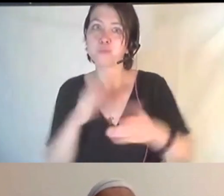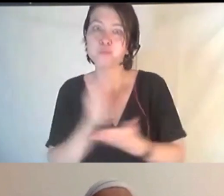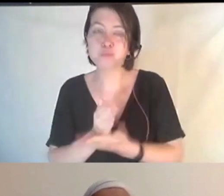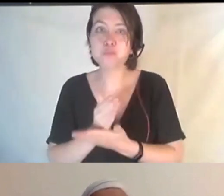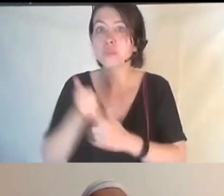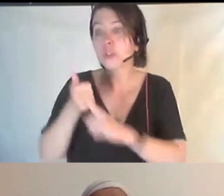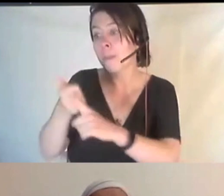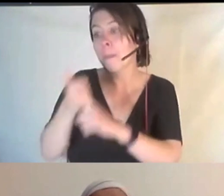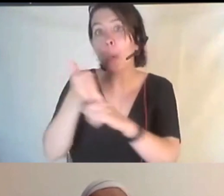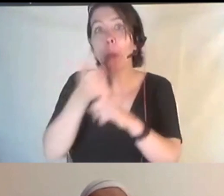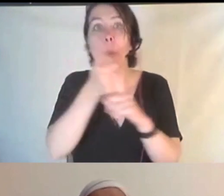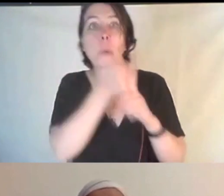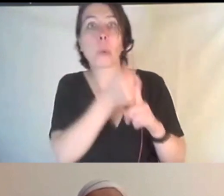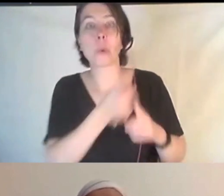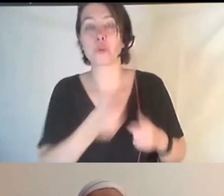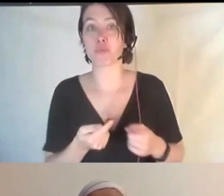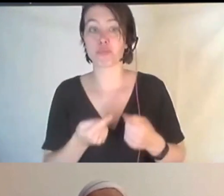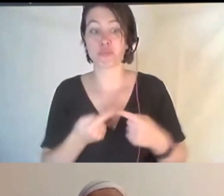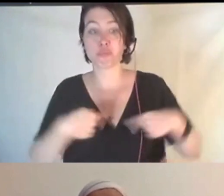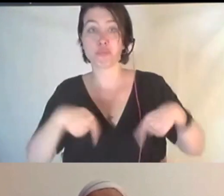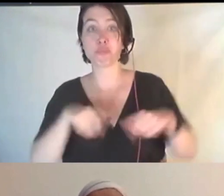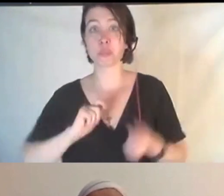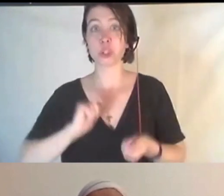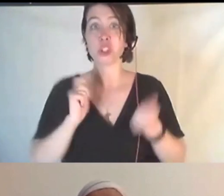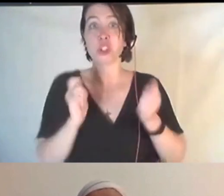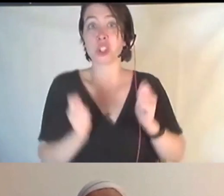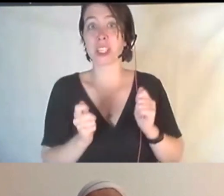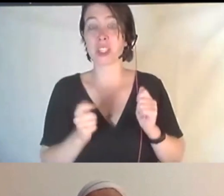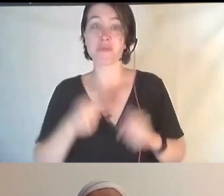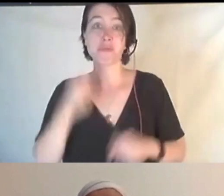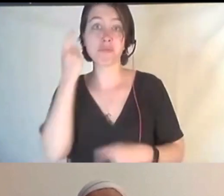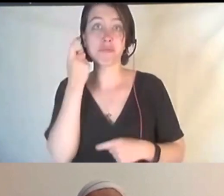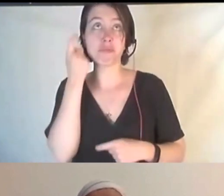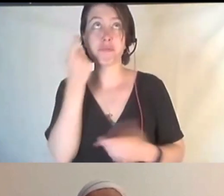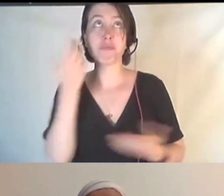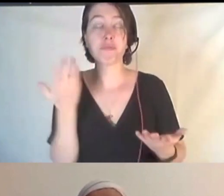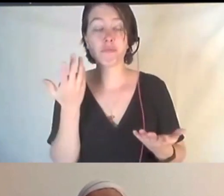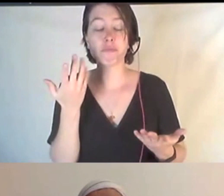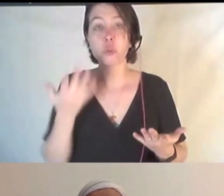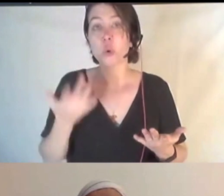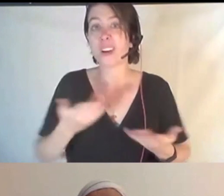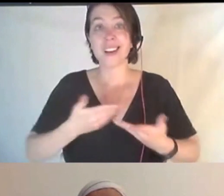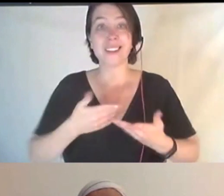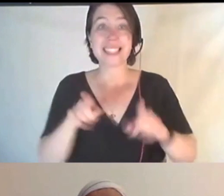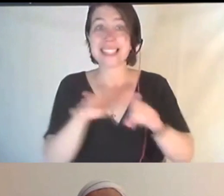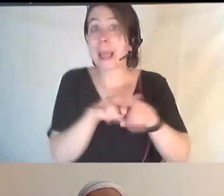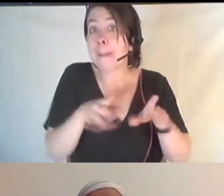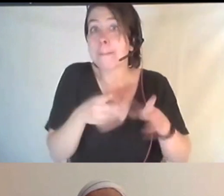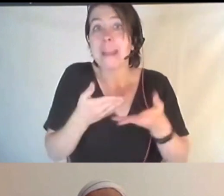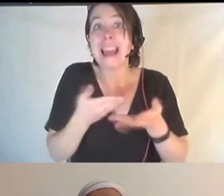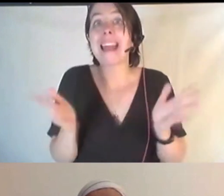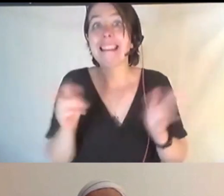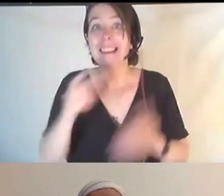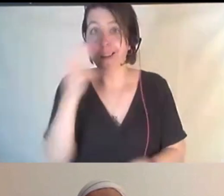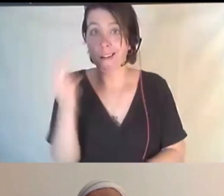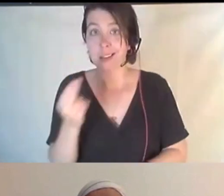picking up on that and thinking in the same way that if you had any other artist who had been developing their practice for